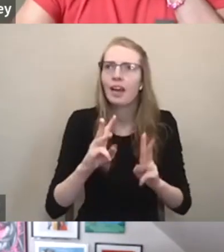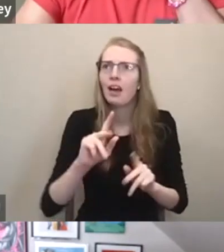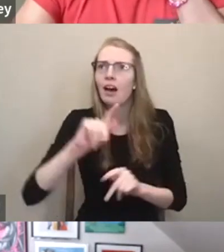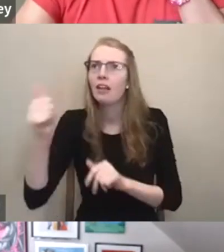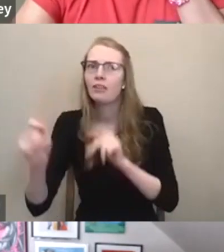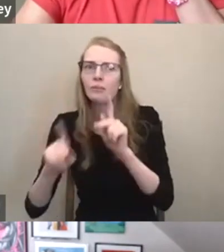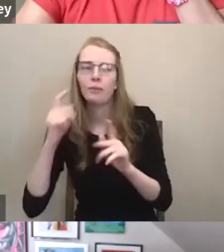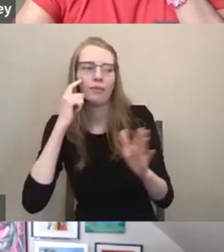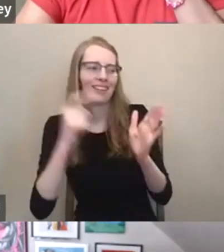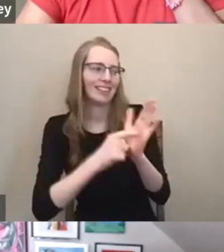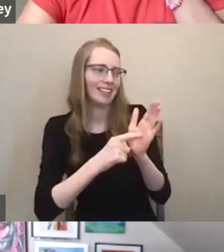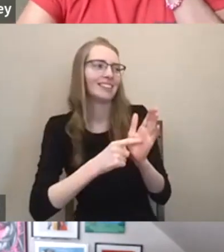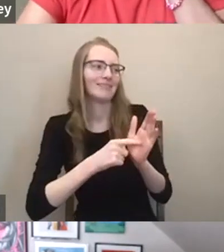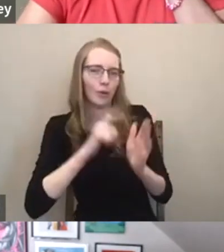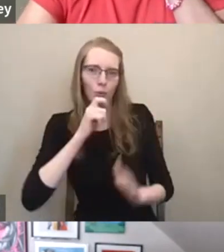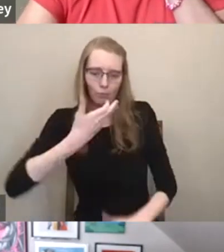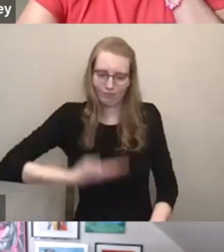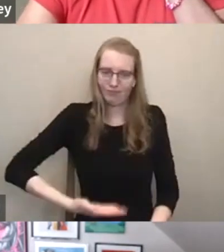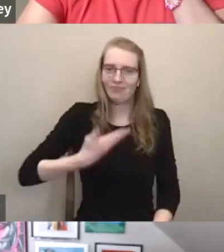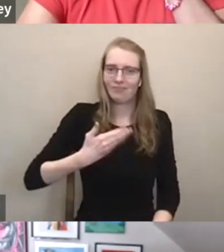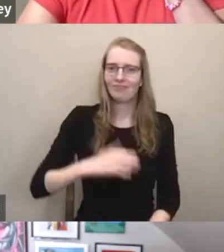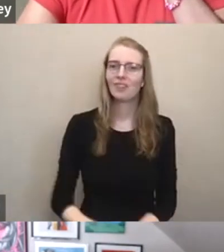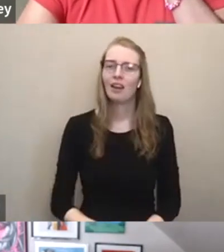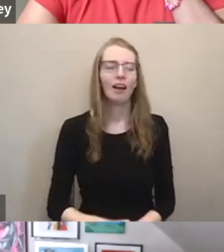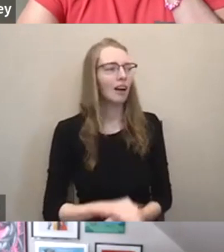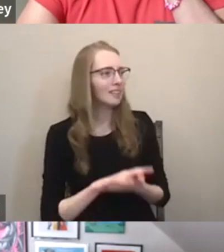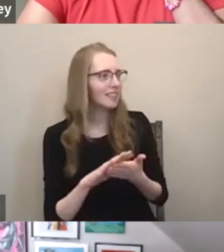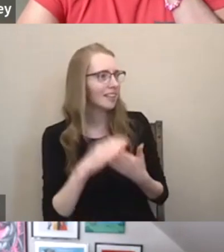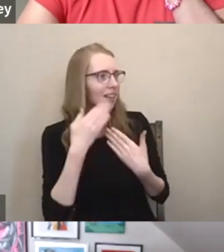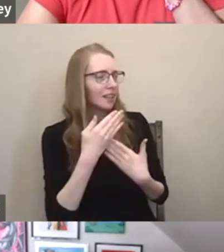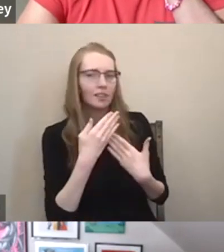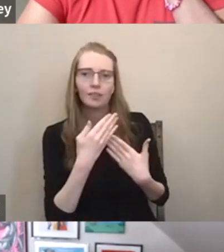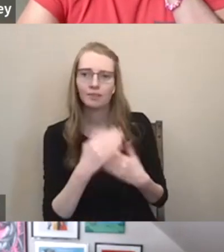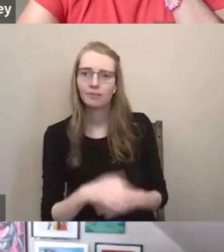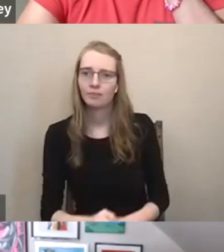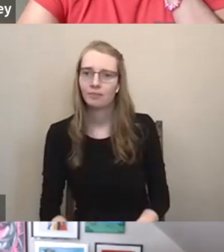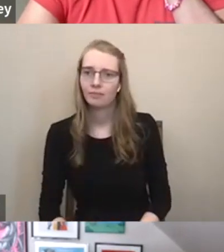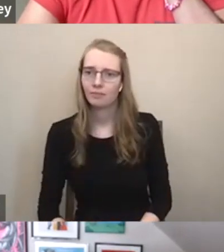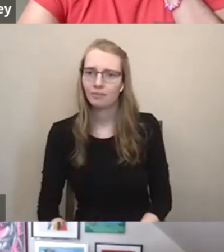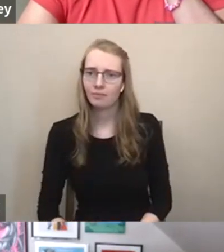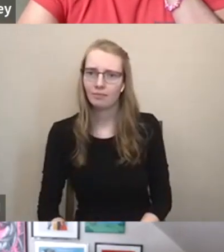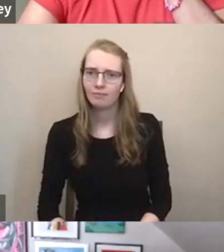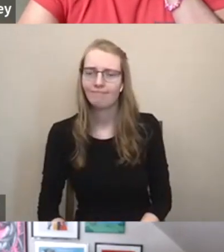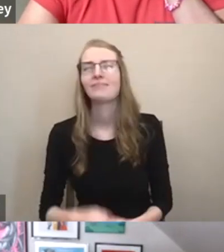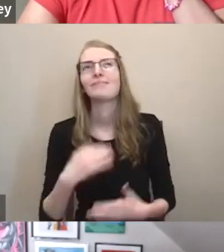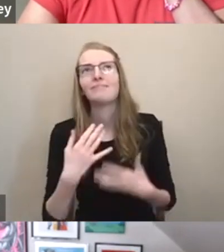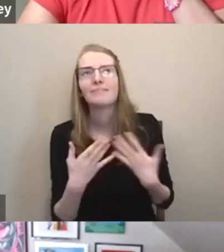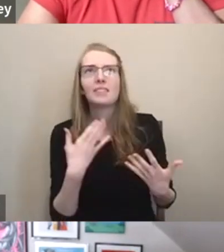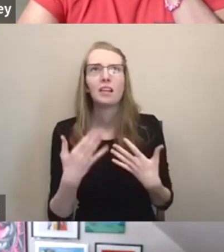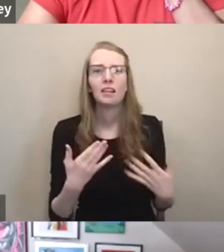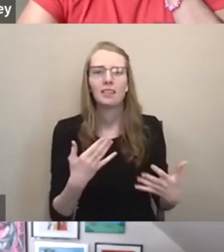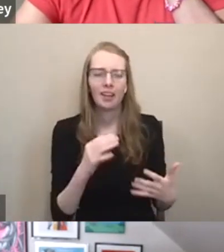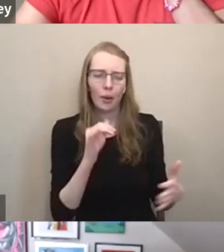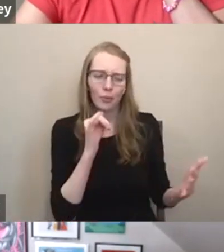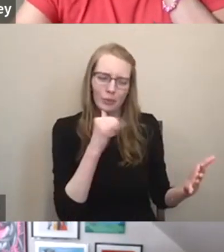Yeah. Thanks, Heather. Are there any, like, what are your not regrets in it,